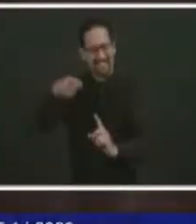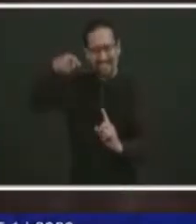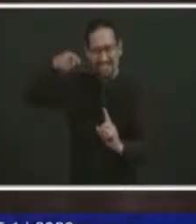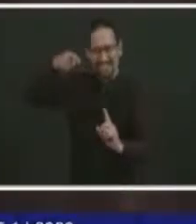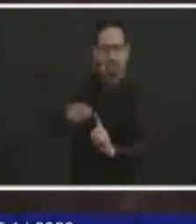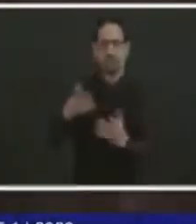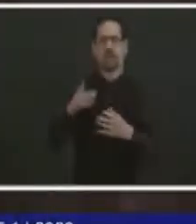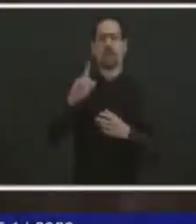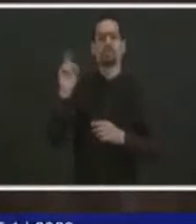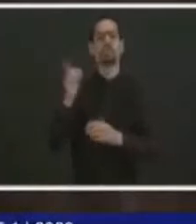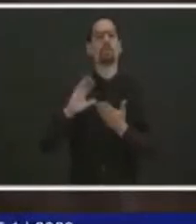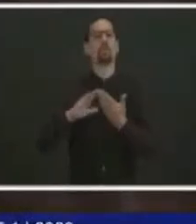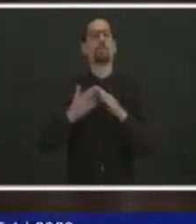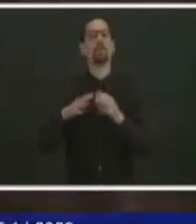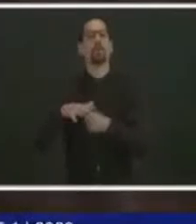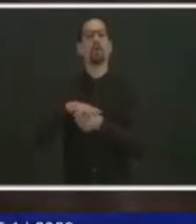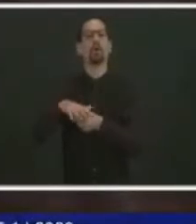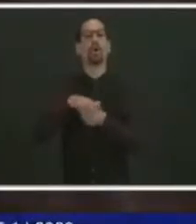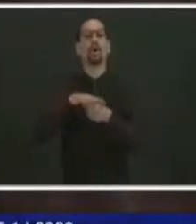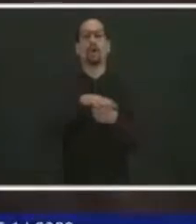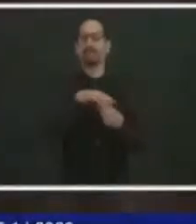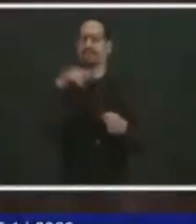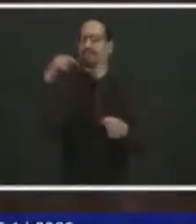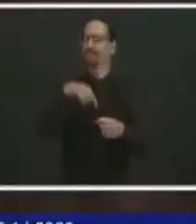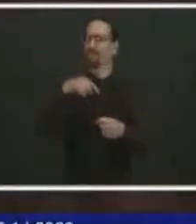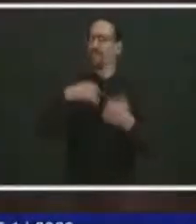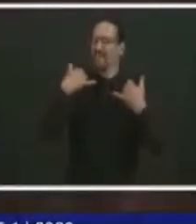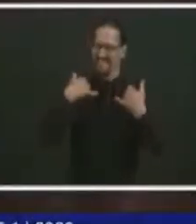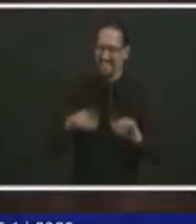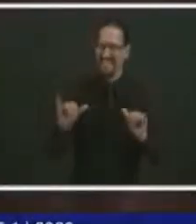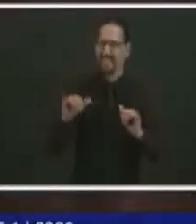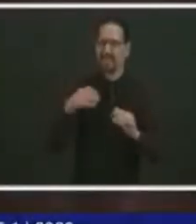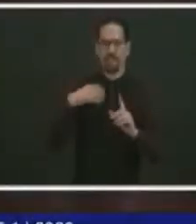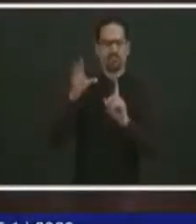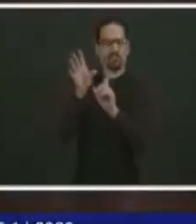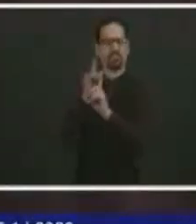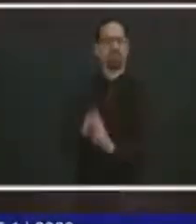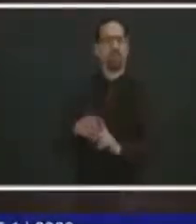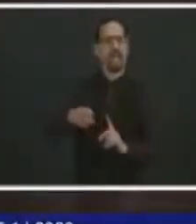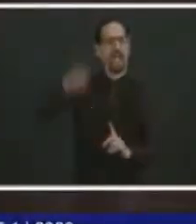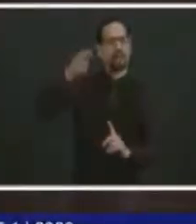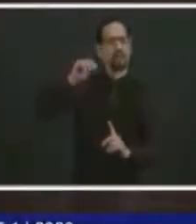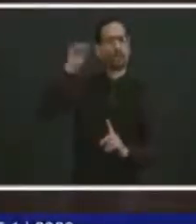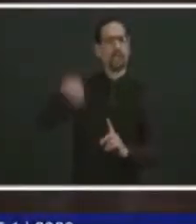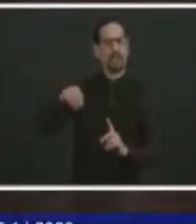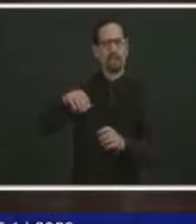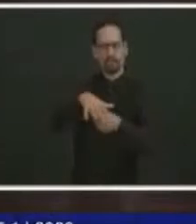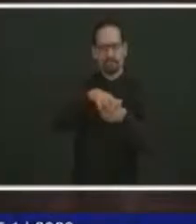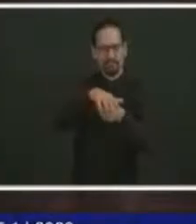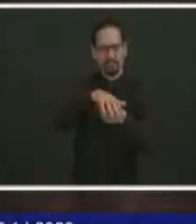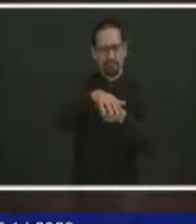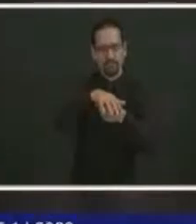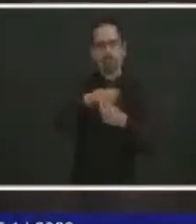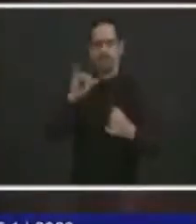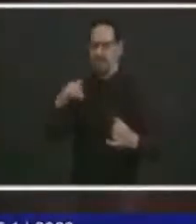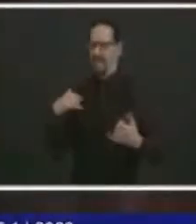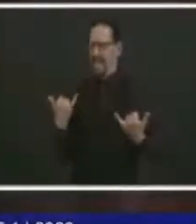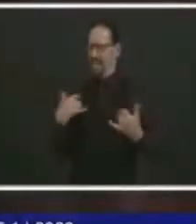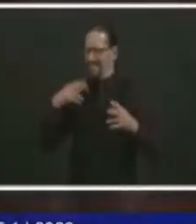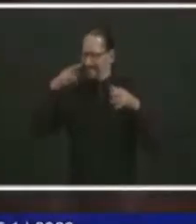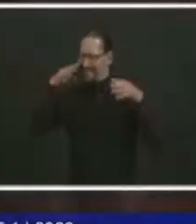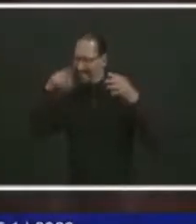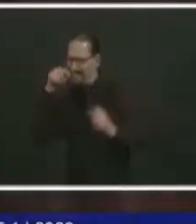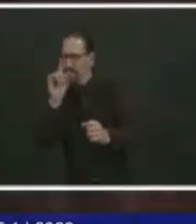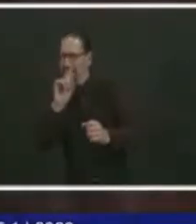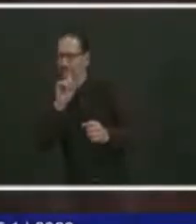that still have the percent positivities that we want to address. The governor mentioned Central